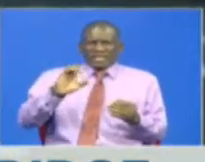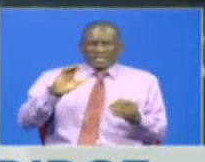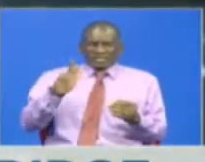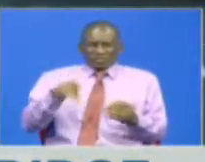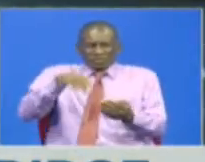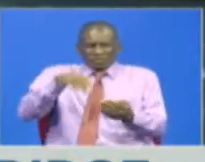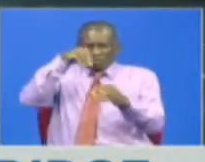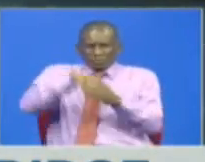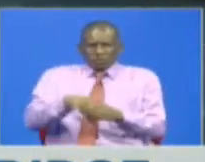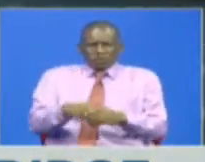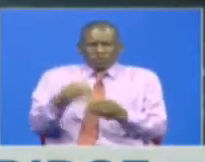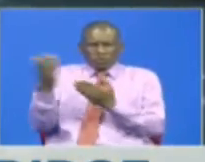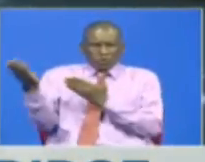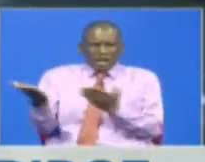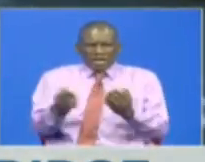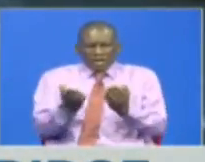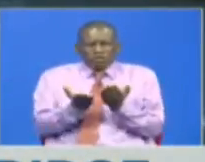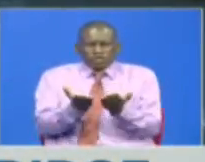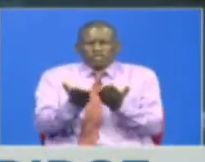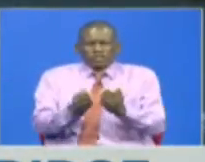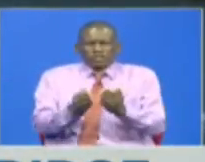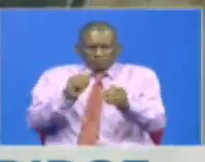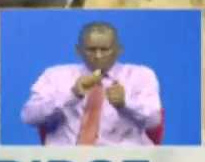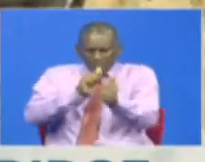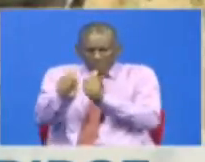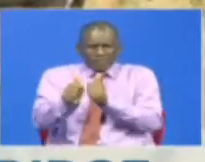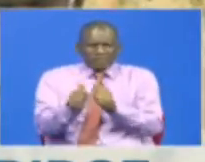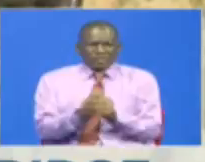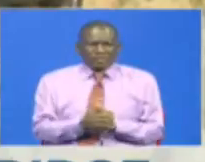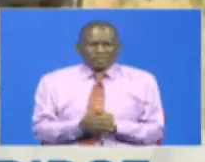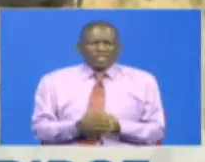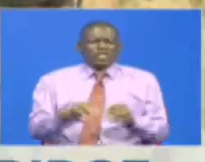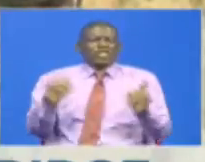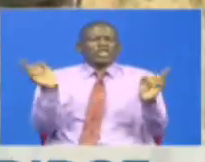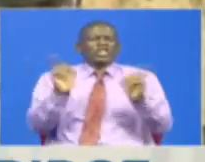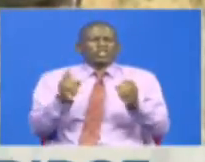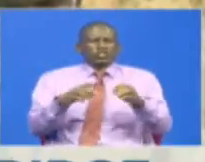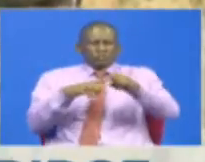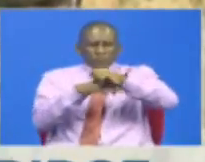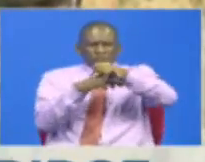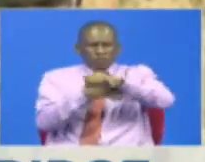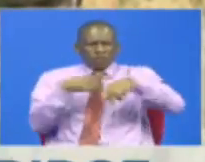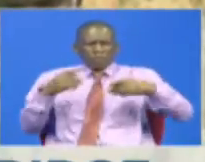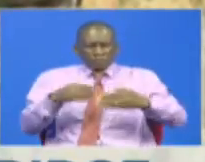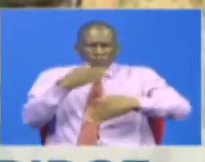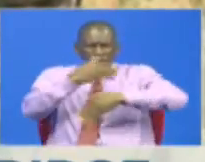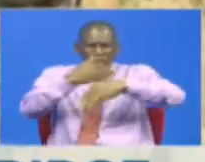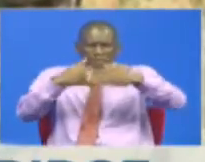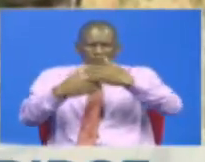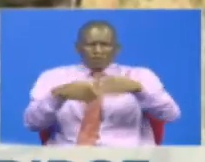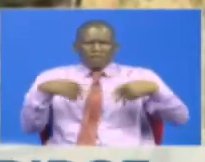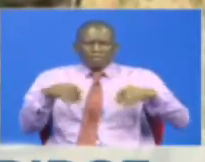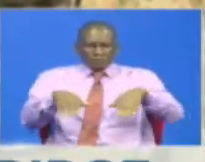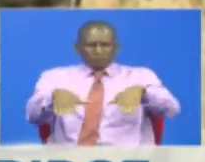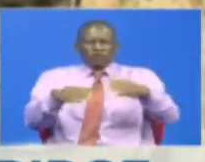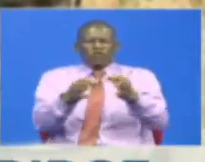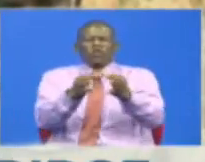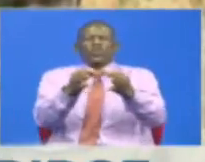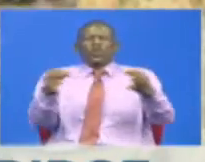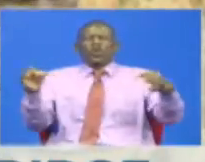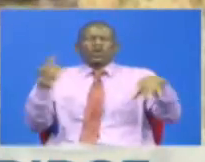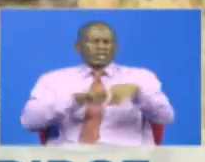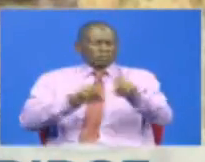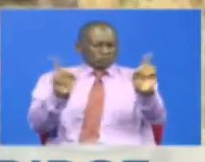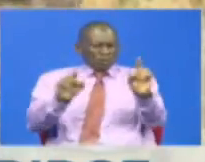to allow cargo ships dock at the port of Mombasa. Haitakuwa ni daraja watu watakuwa wanajenga wangojee miaka nenda miaka rudi.